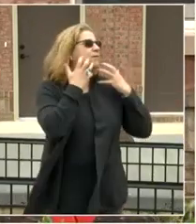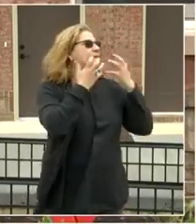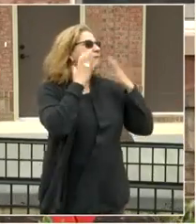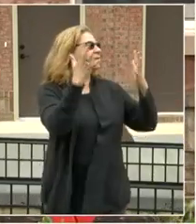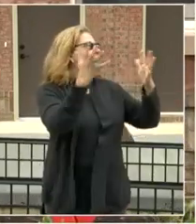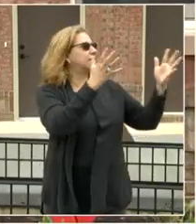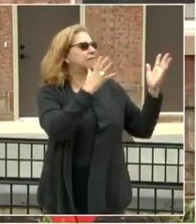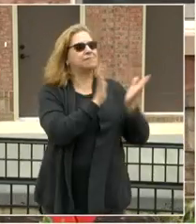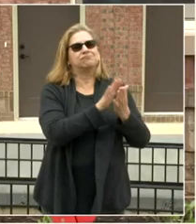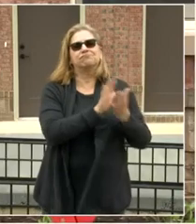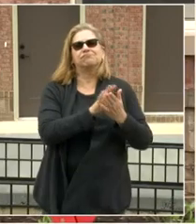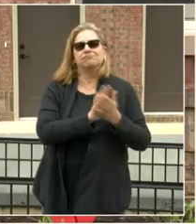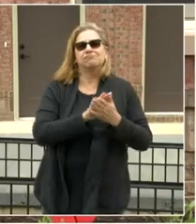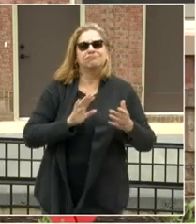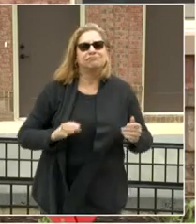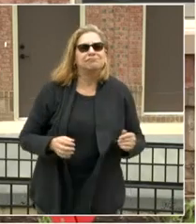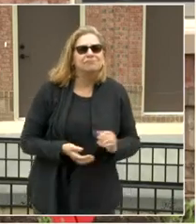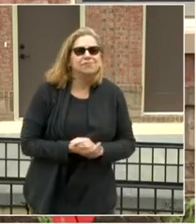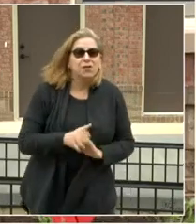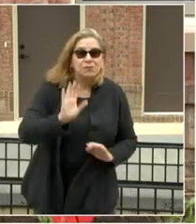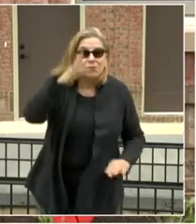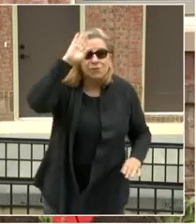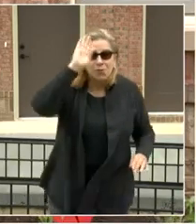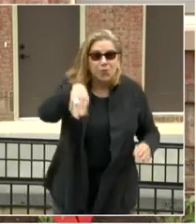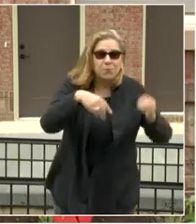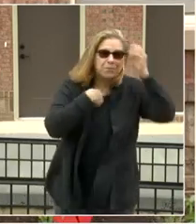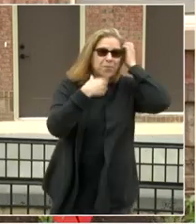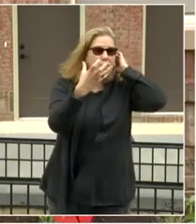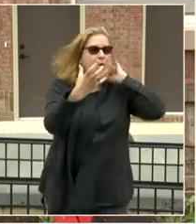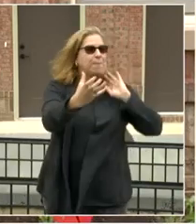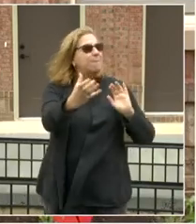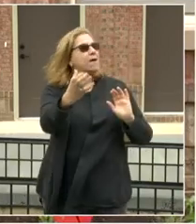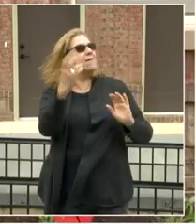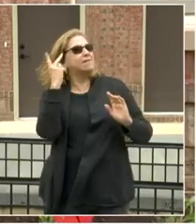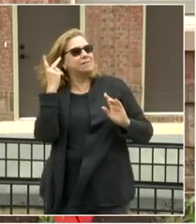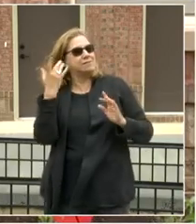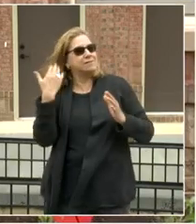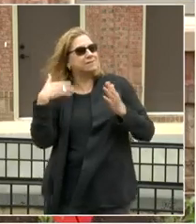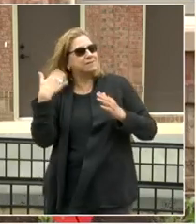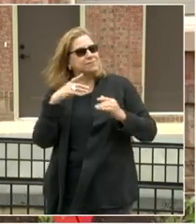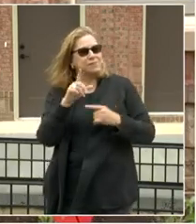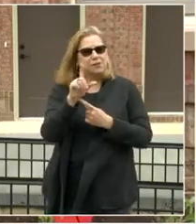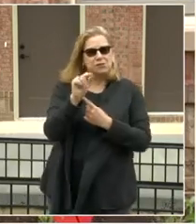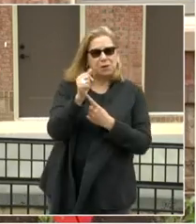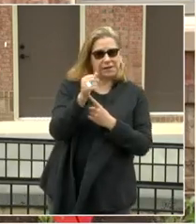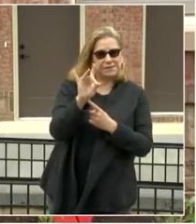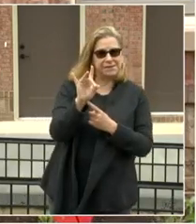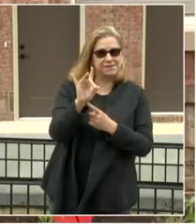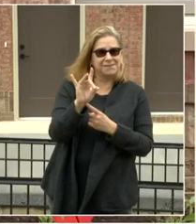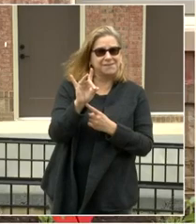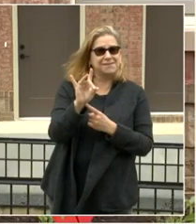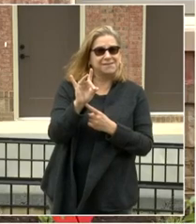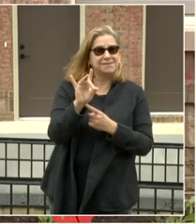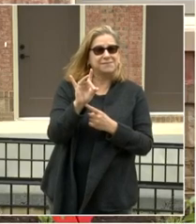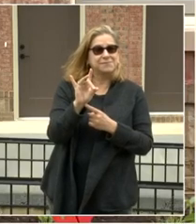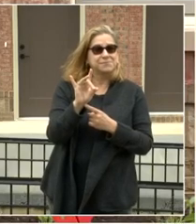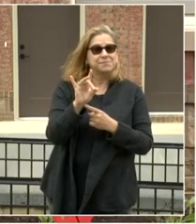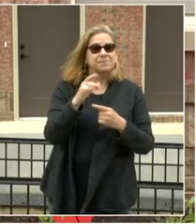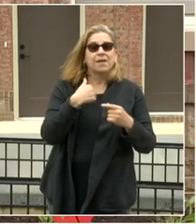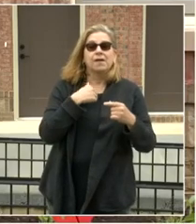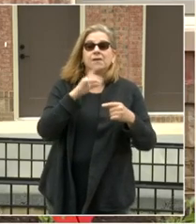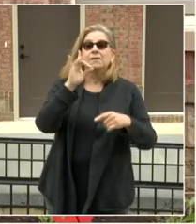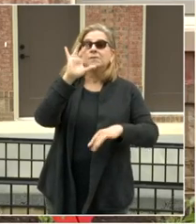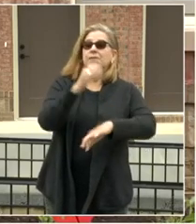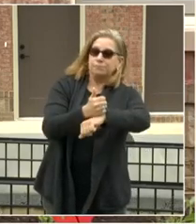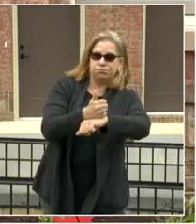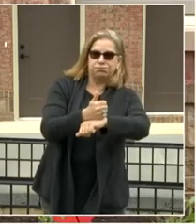So I always like to run it back, so that's what I'm going to do. In 2018, we opened the Entertainment and Sports Arena, now the home